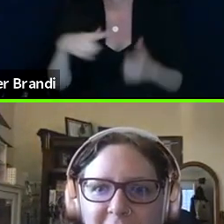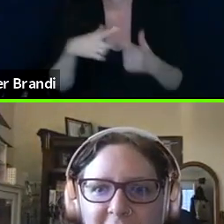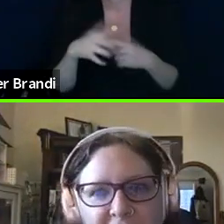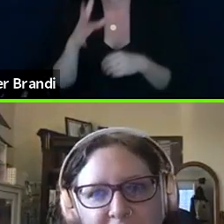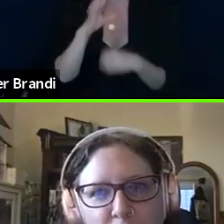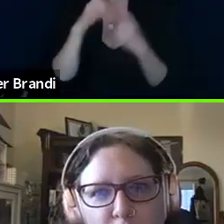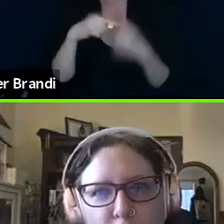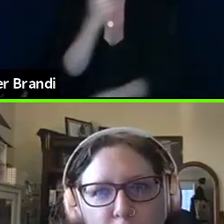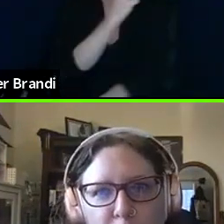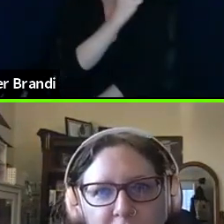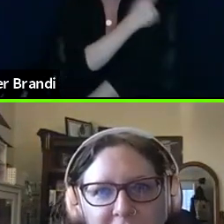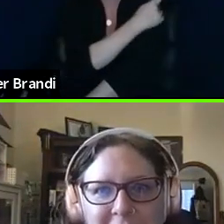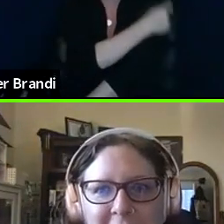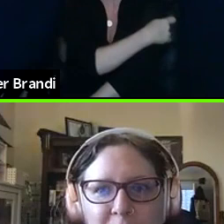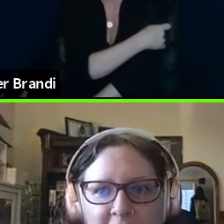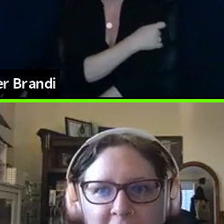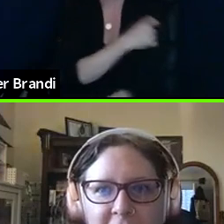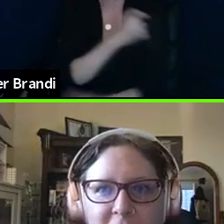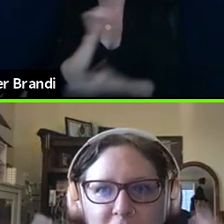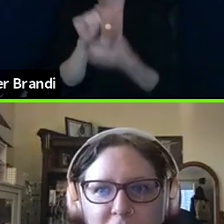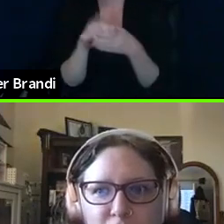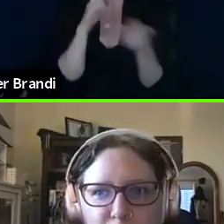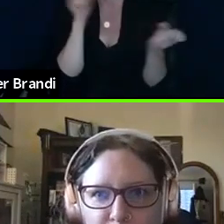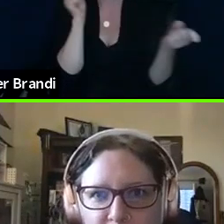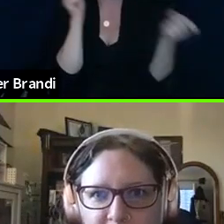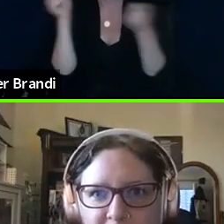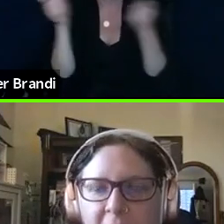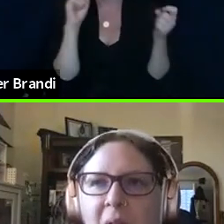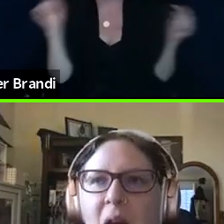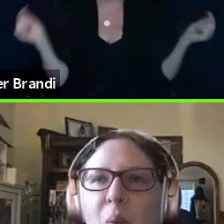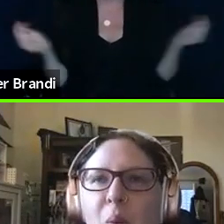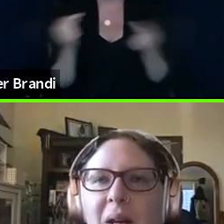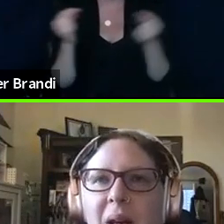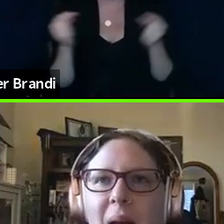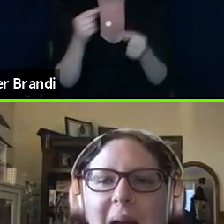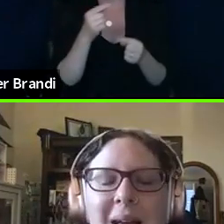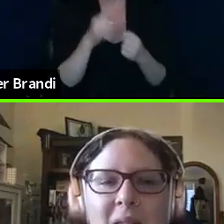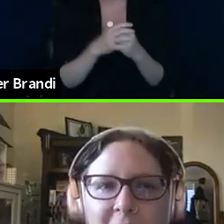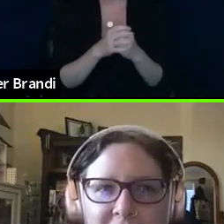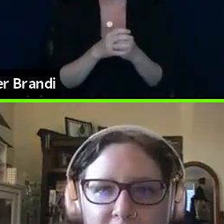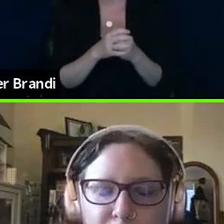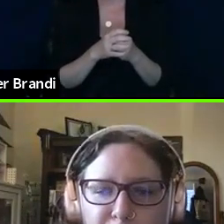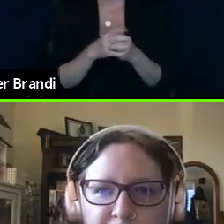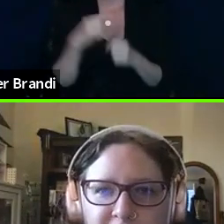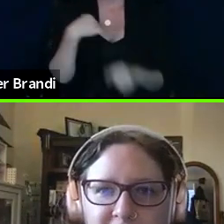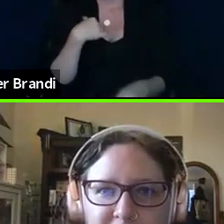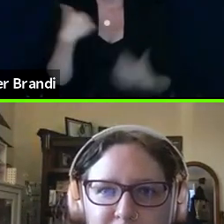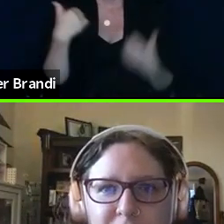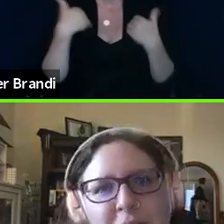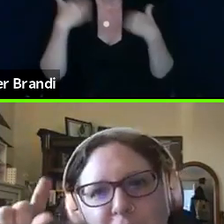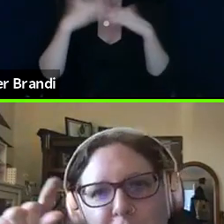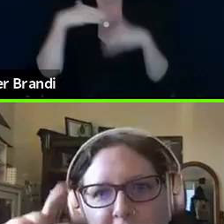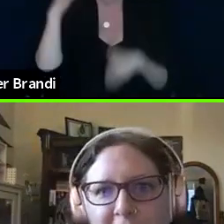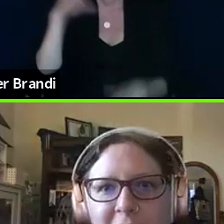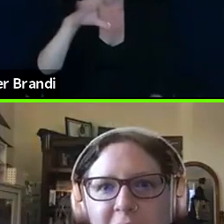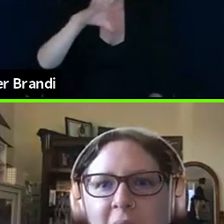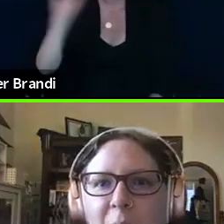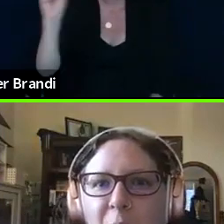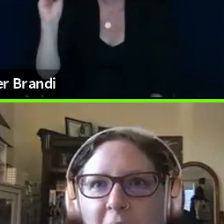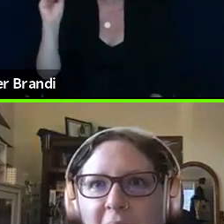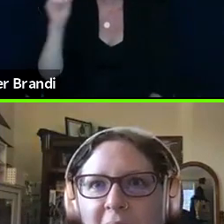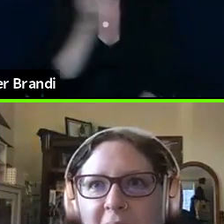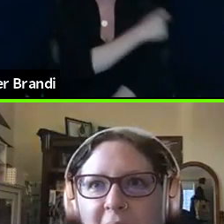tattoos and that kind of like controllable, contained pain that you're in charge of, when it comes, and I have like over 50 tattoos. They're little